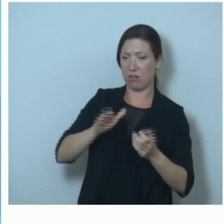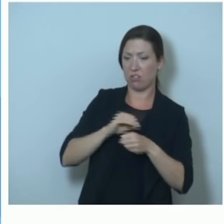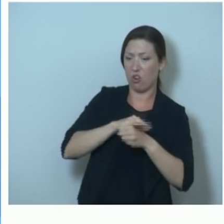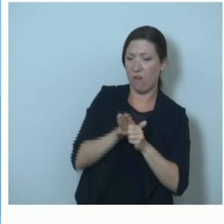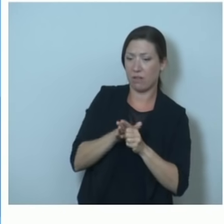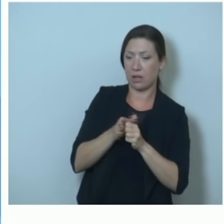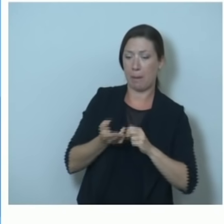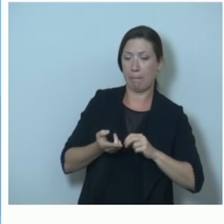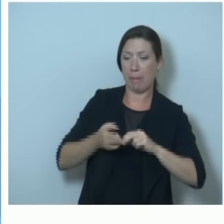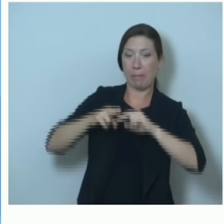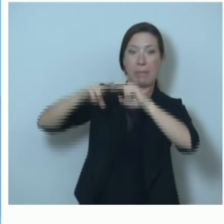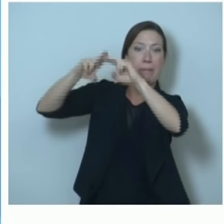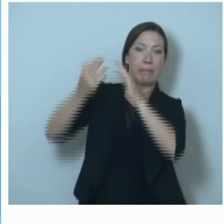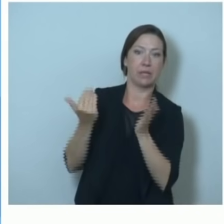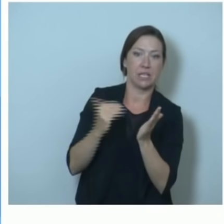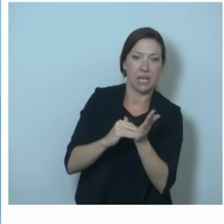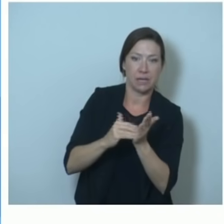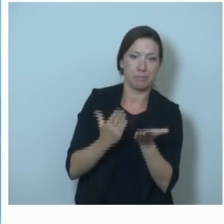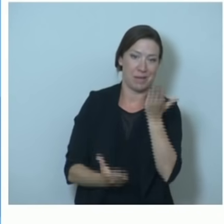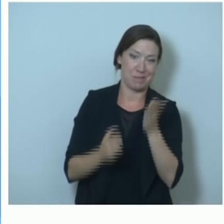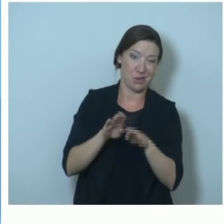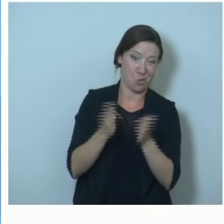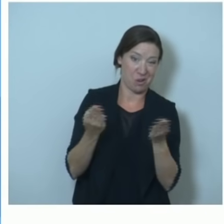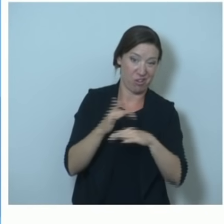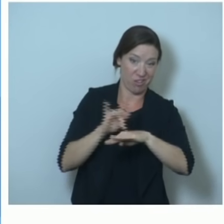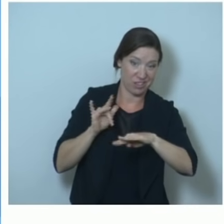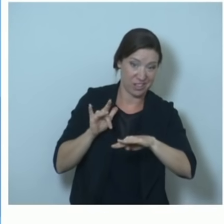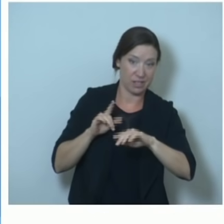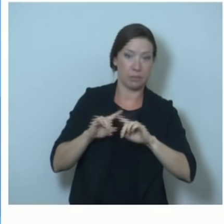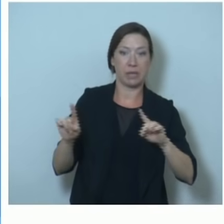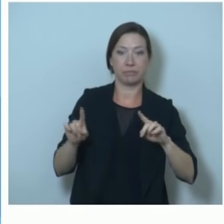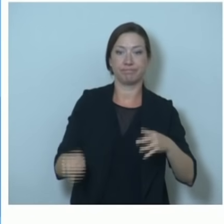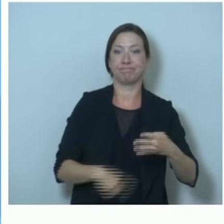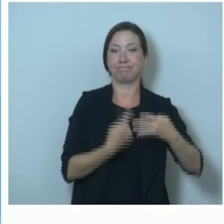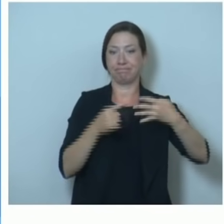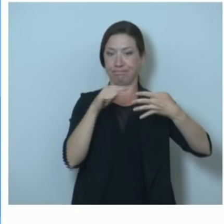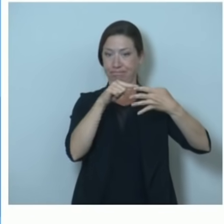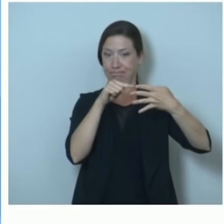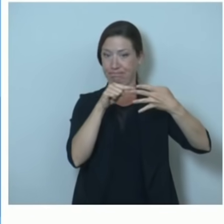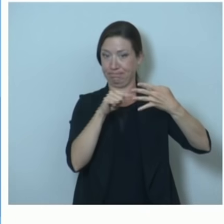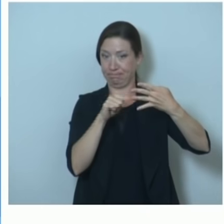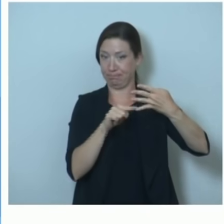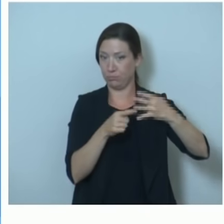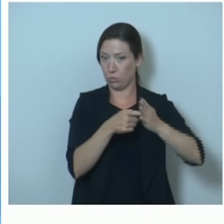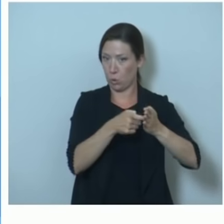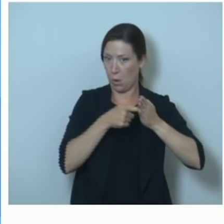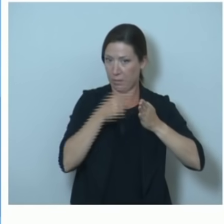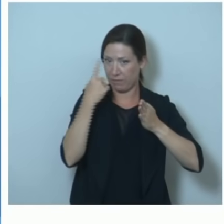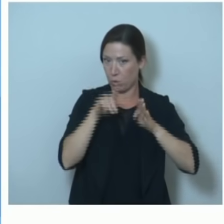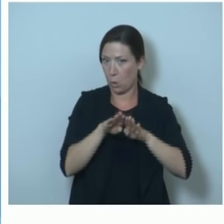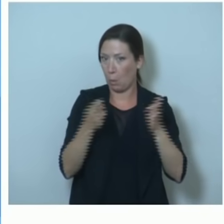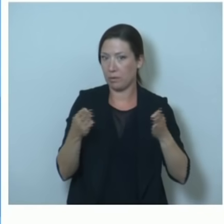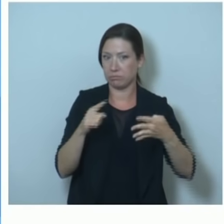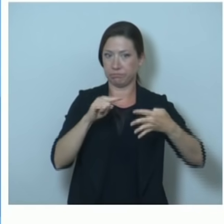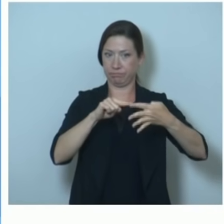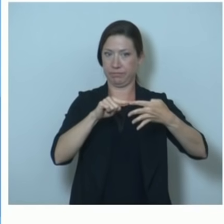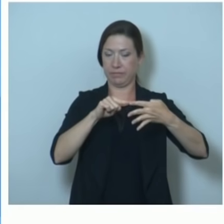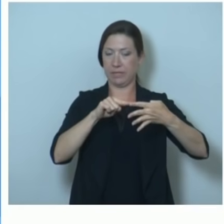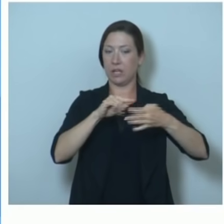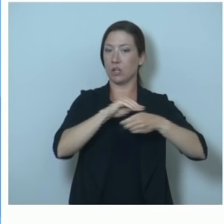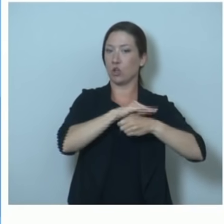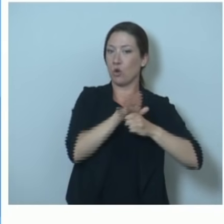too early. But the 4 things are, number 1, the spread of COVID, and I'm going to talk about that a fair amount. The second one is